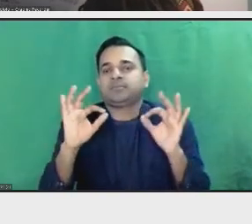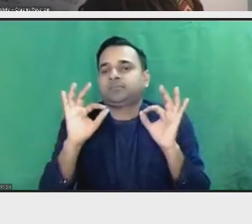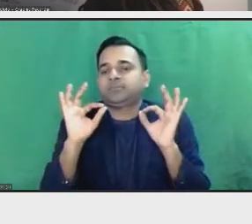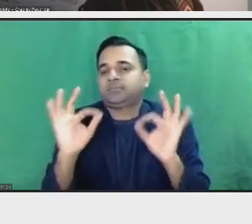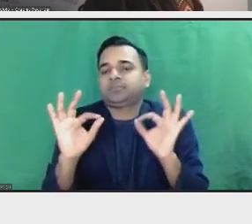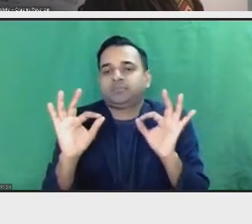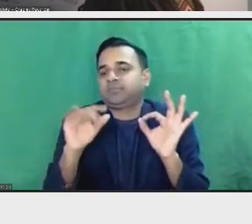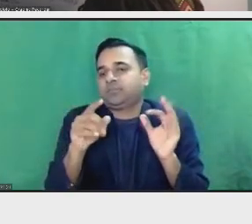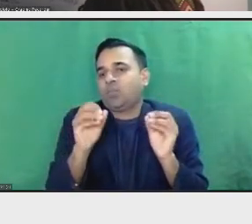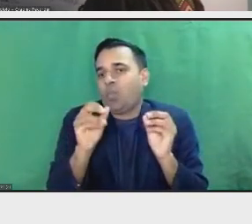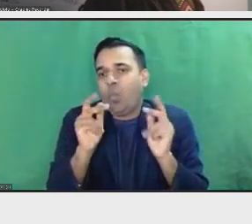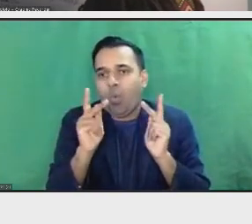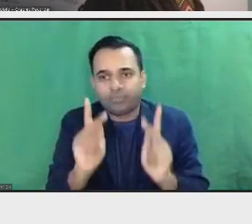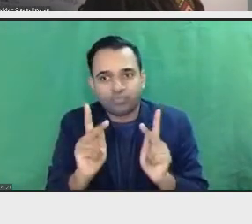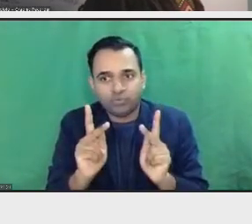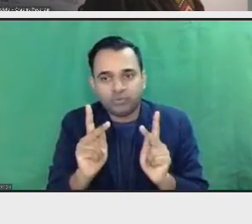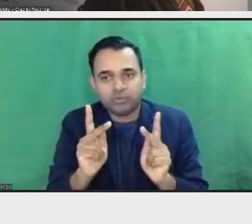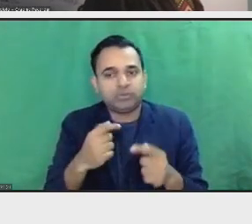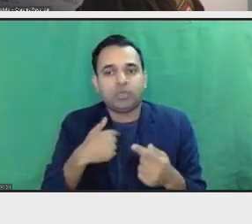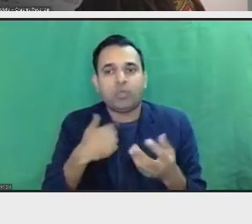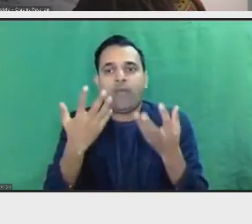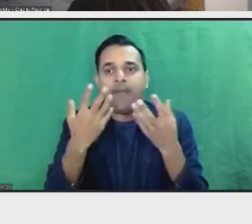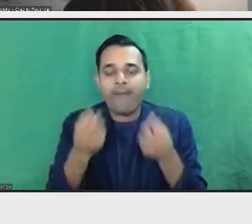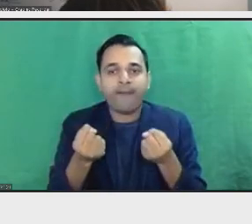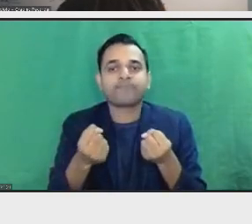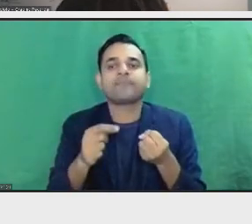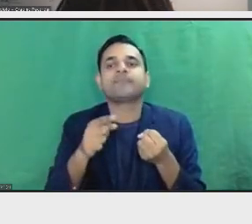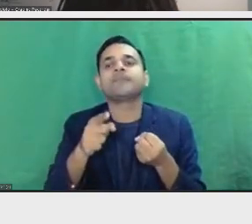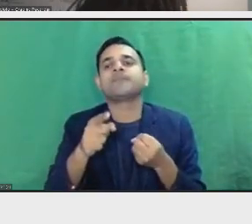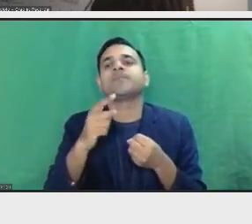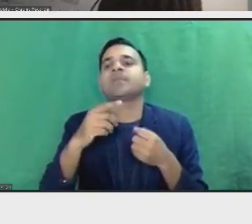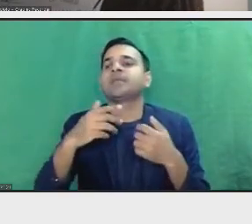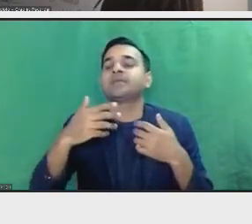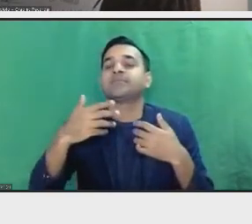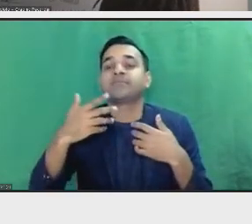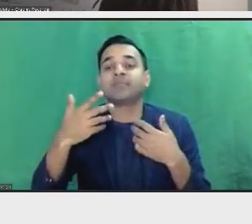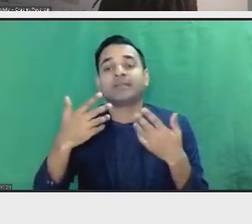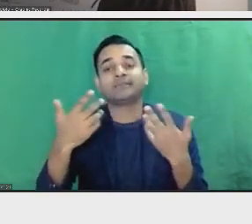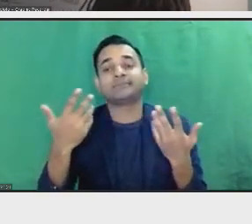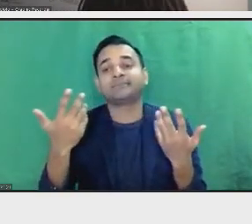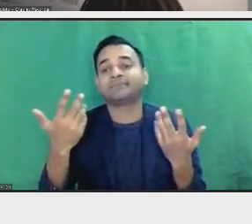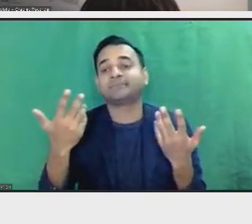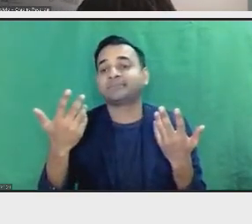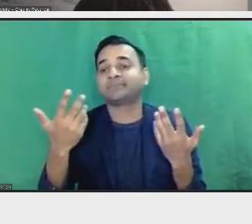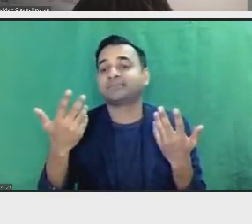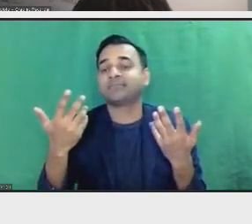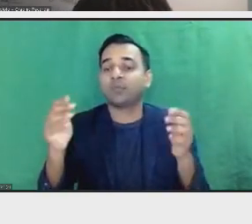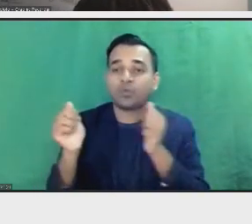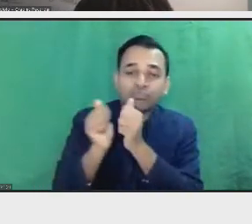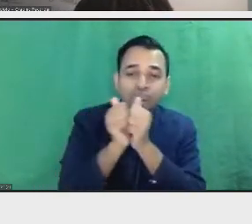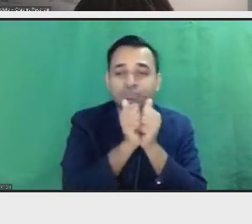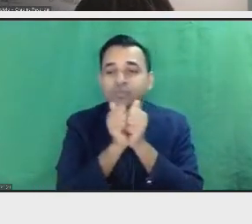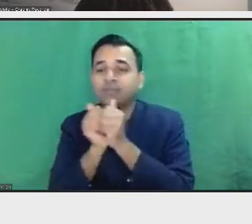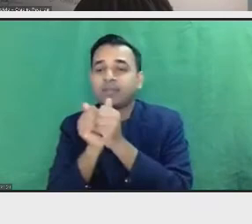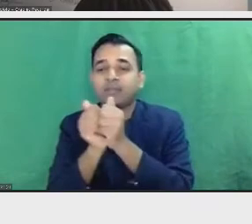the younger generations, both men and women that are willing to transform and make a